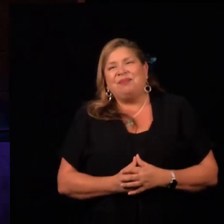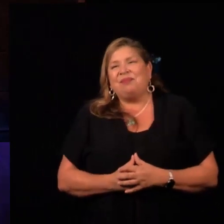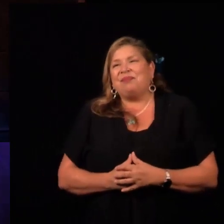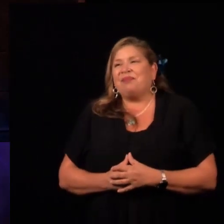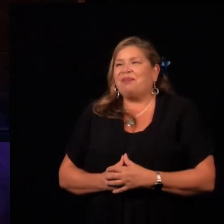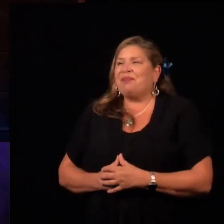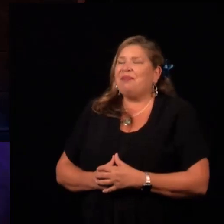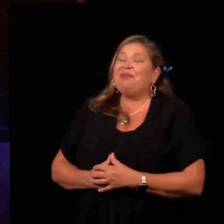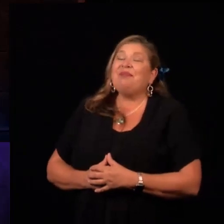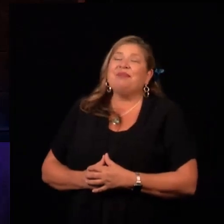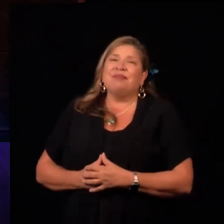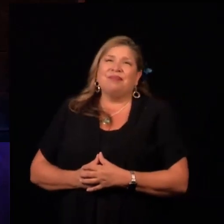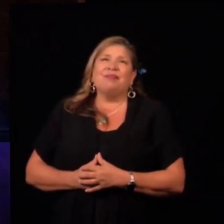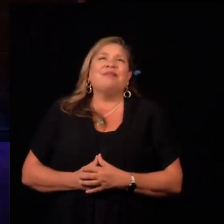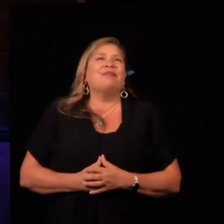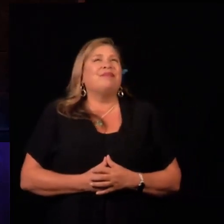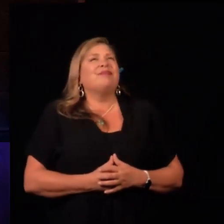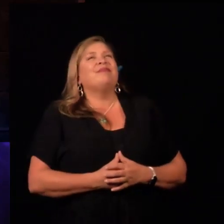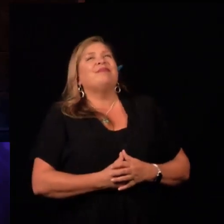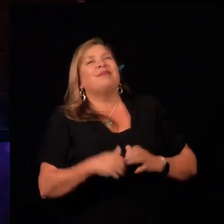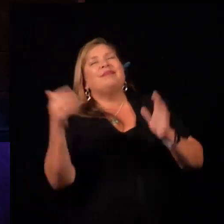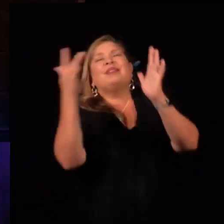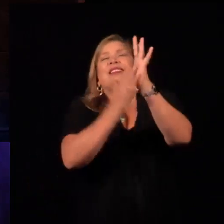Sing out the one true name of Jesus.